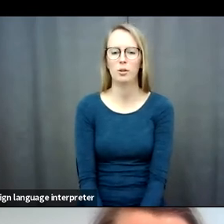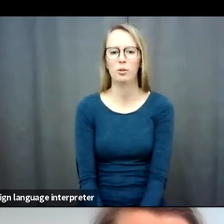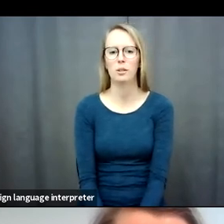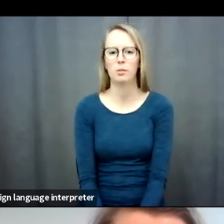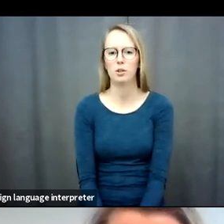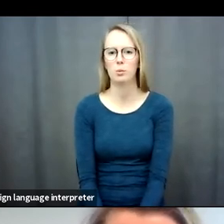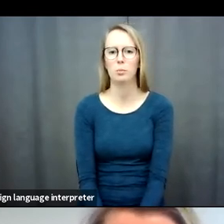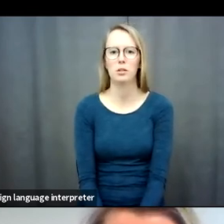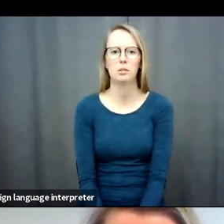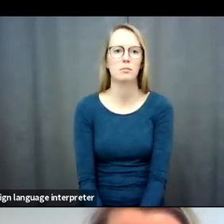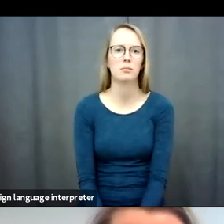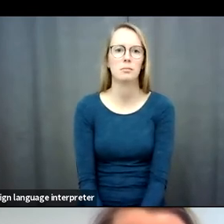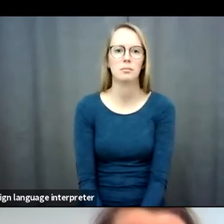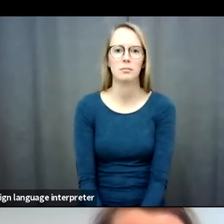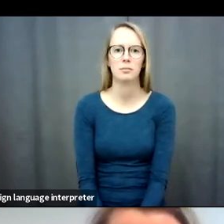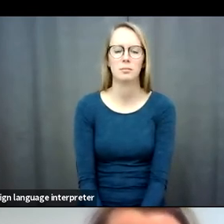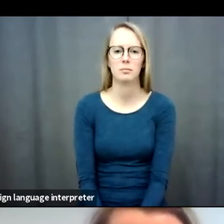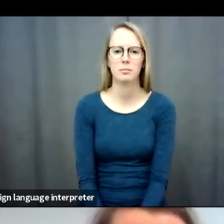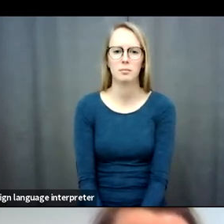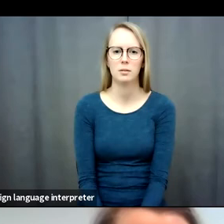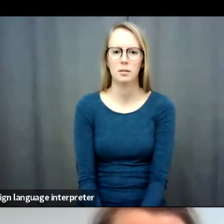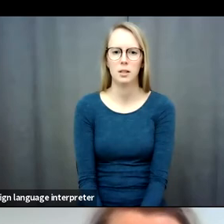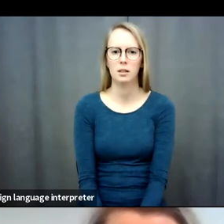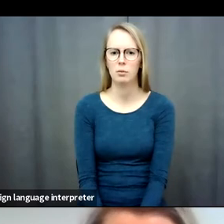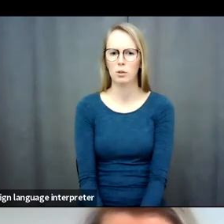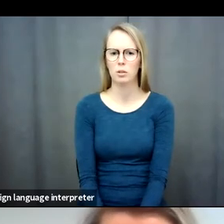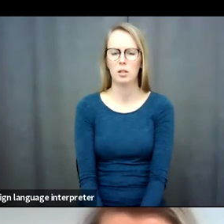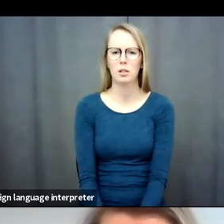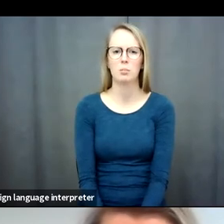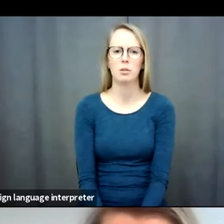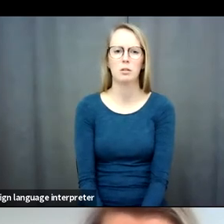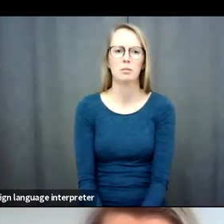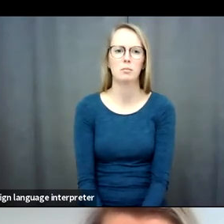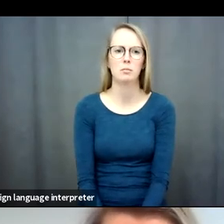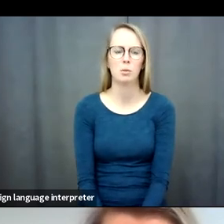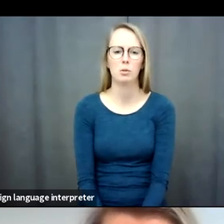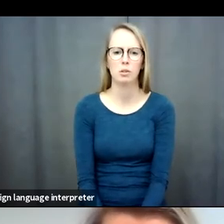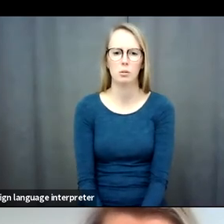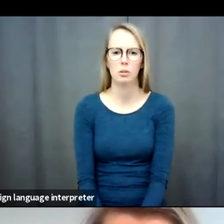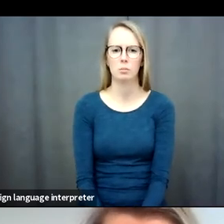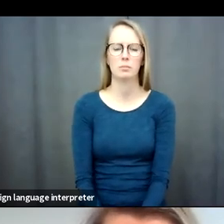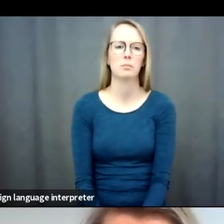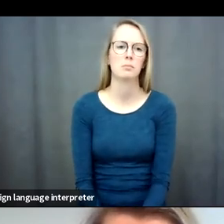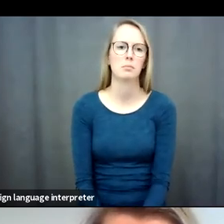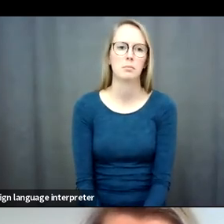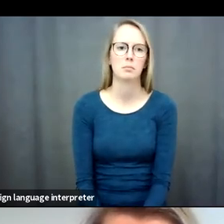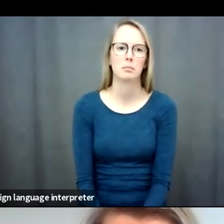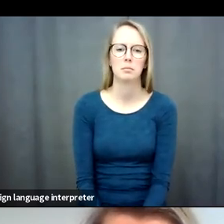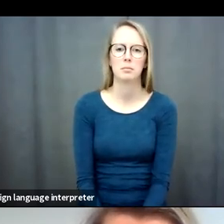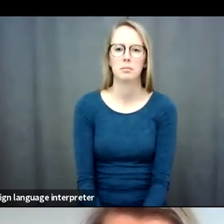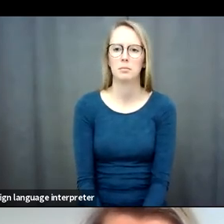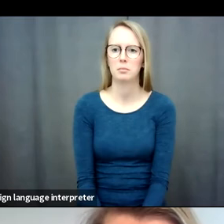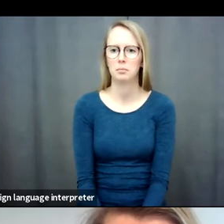And share sound and then share. And I hopefully you can see the same.